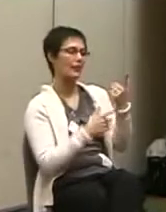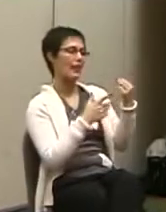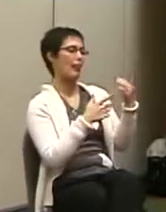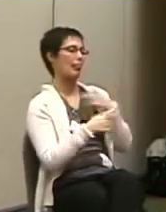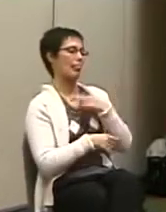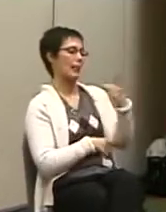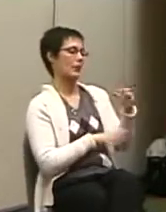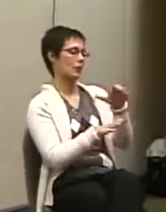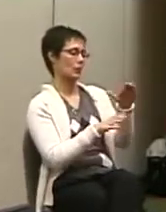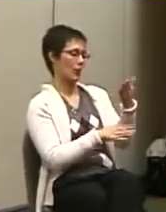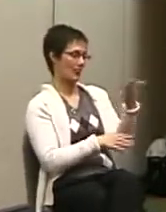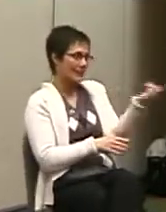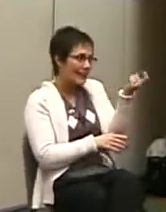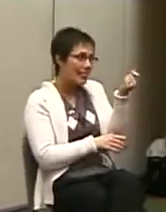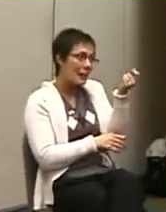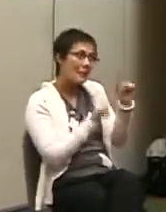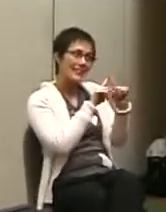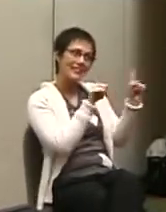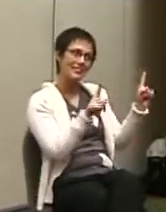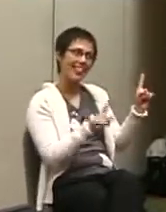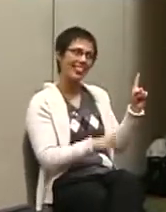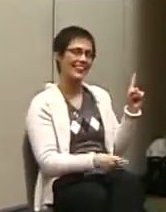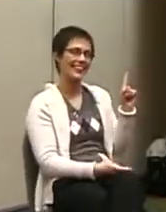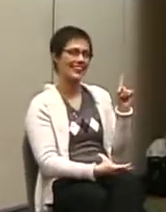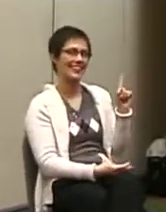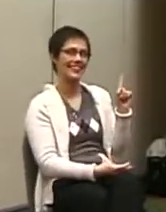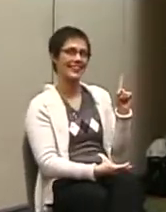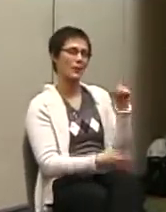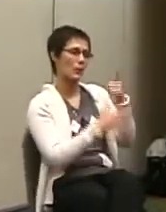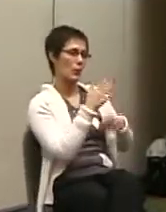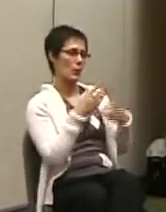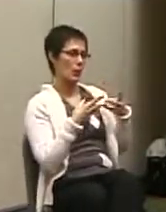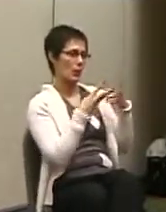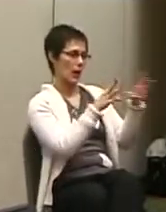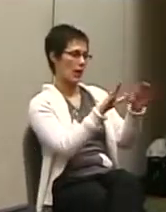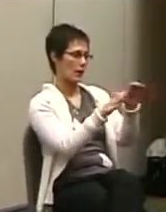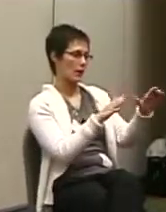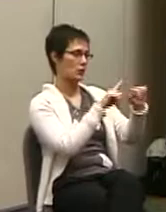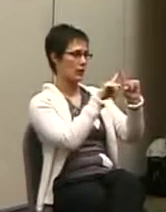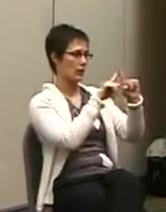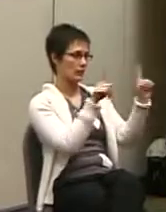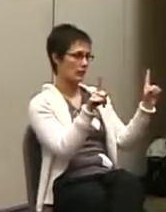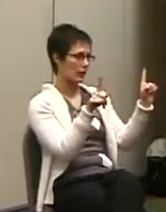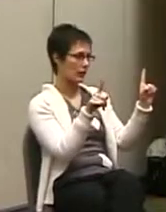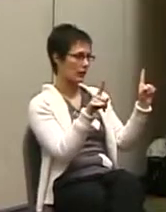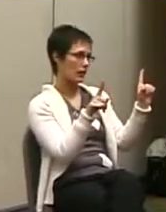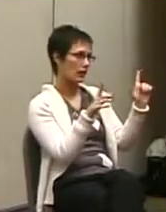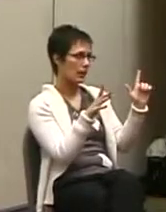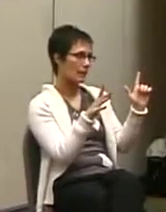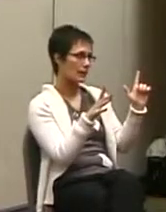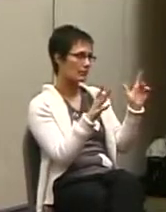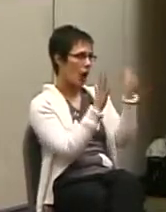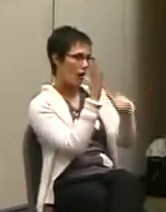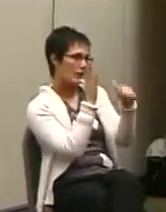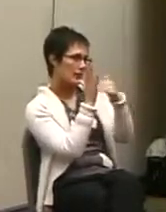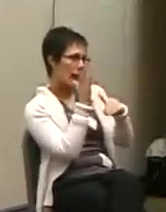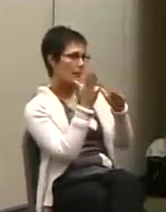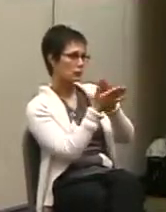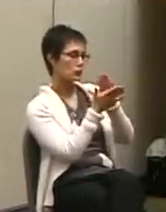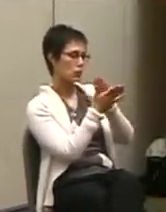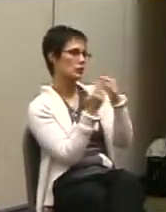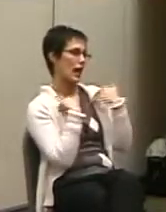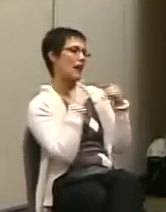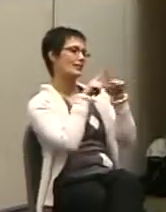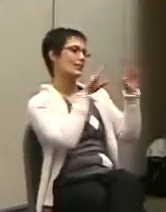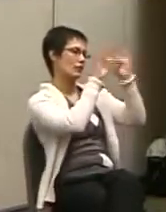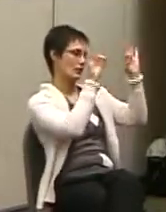do things a little bit differently. Okay. In what way are they doing it different than, I mean, oftentimes schools have different forms. The